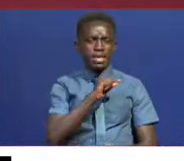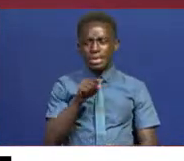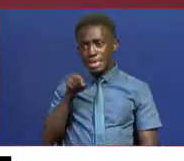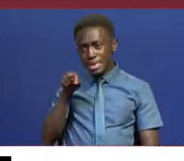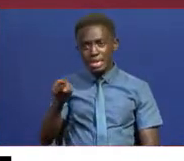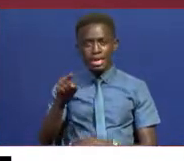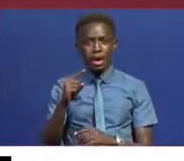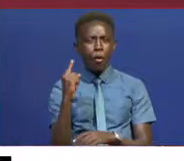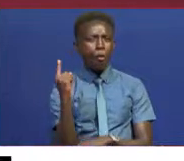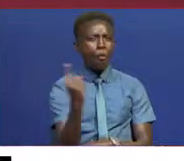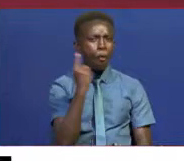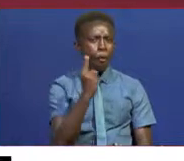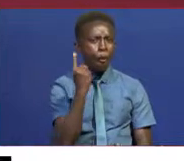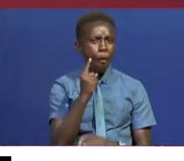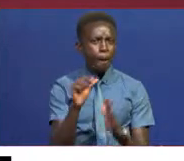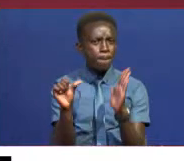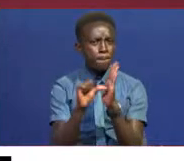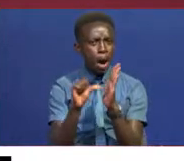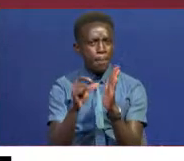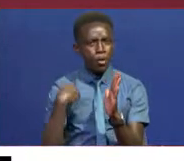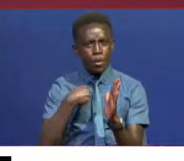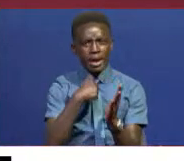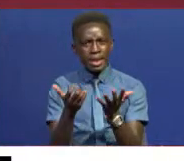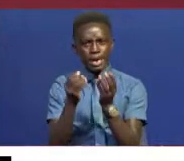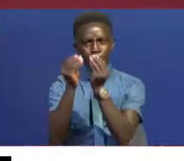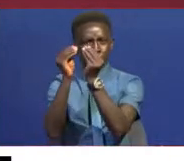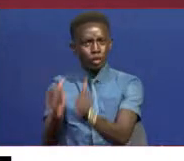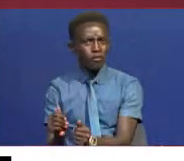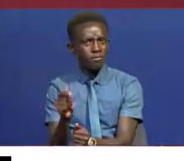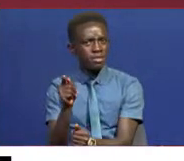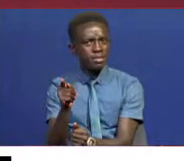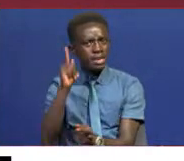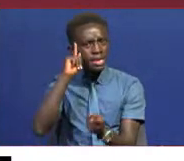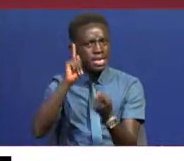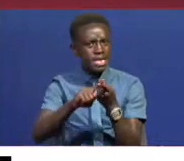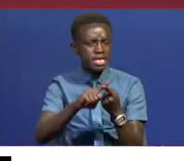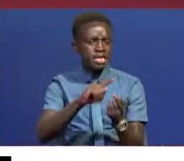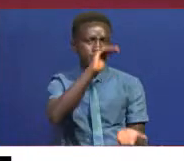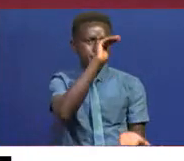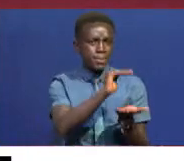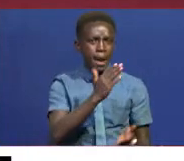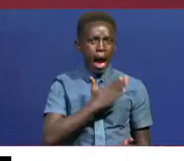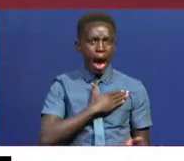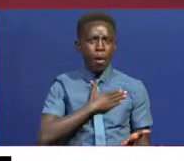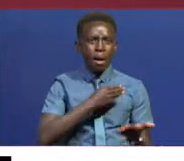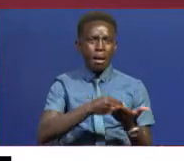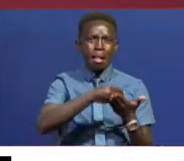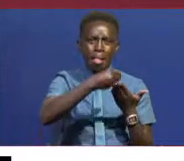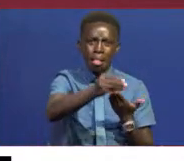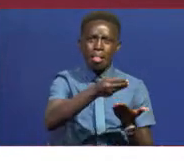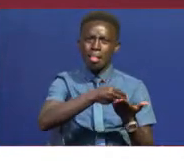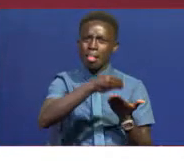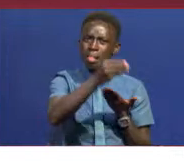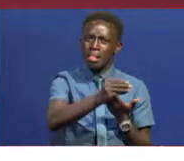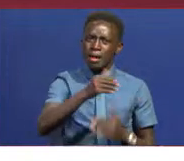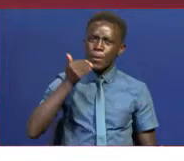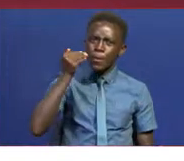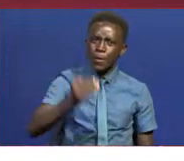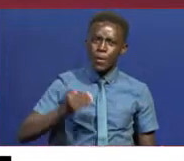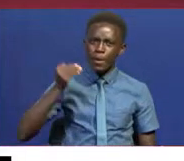issue that we have to deal with to reduce our recurrent expenditure, which continues to frustrate our